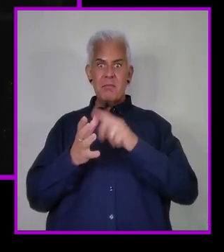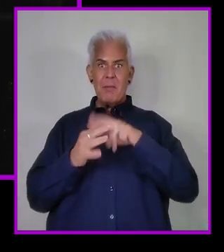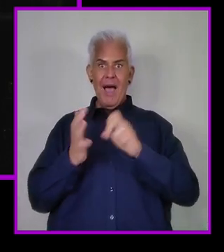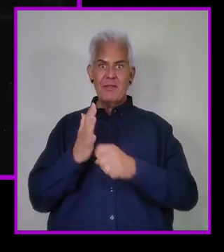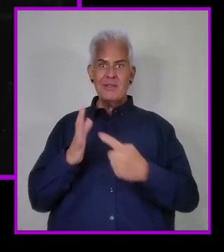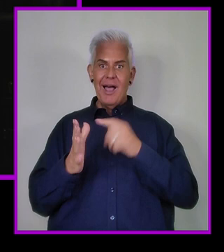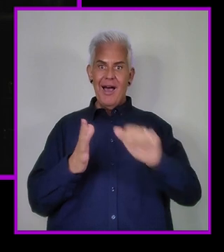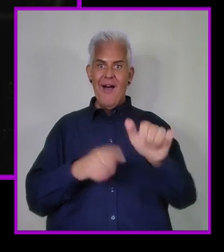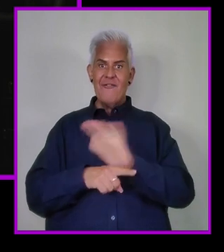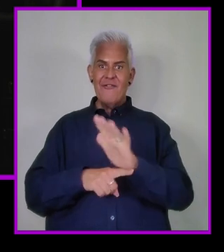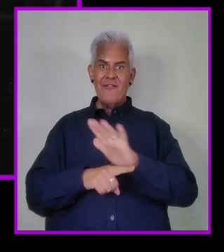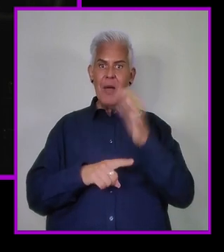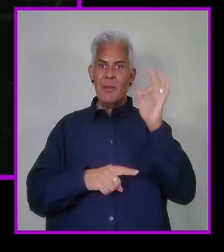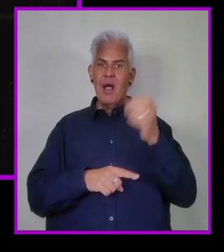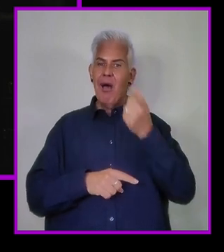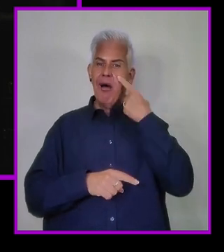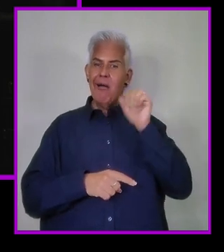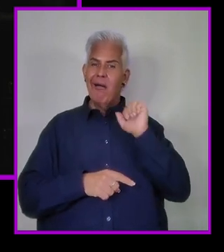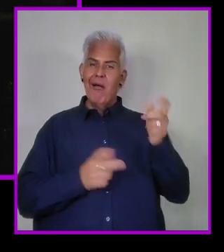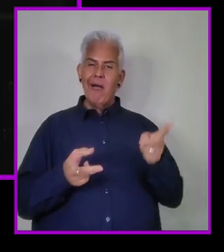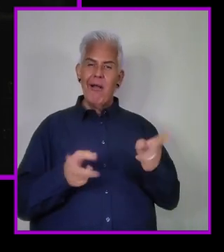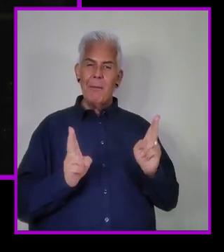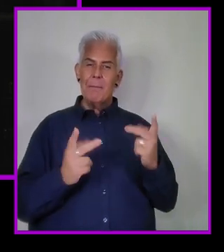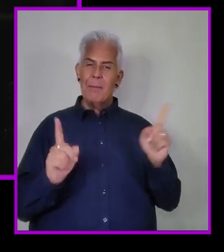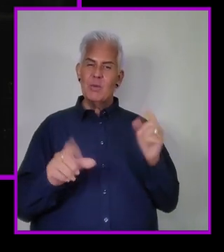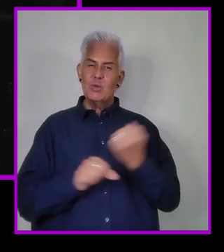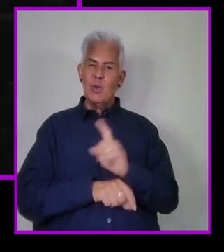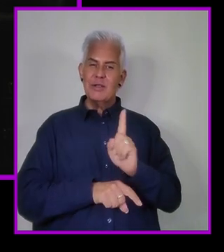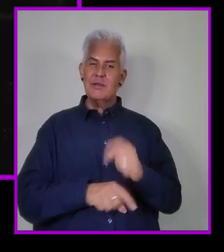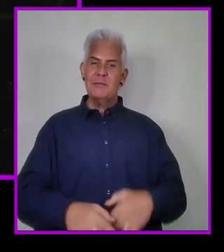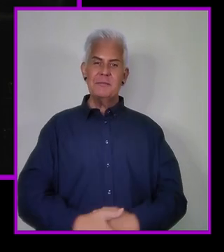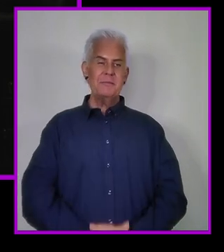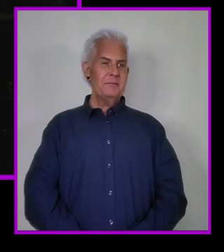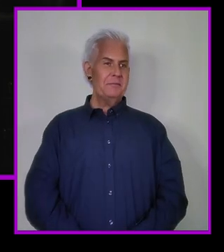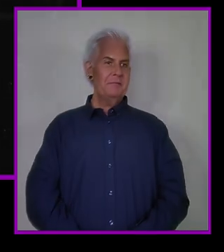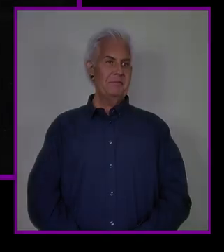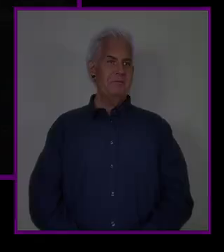film committee. Let's see some of your clips to see what you've been up to.